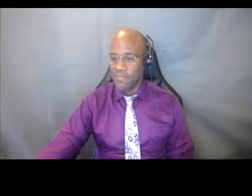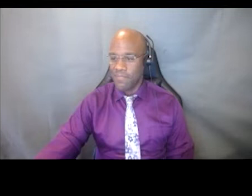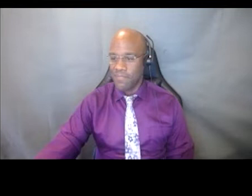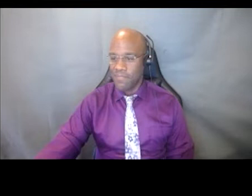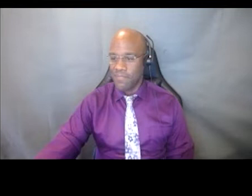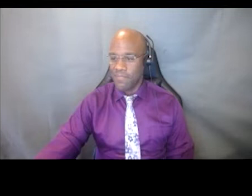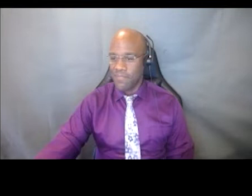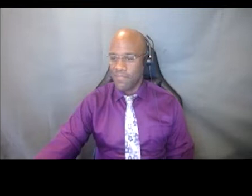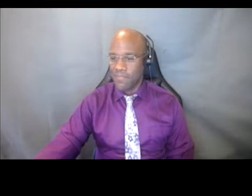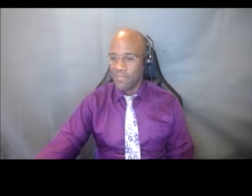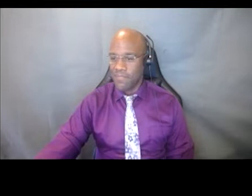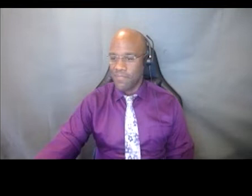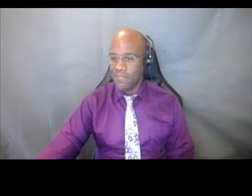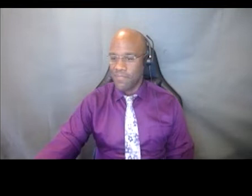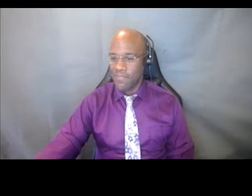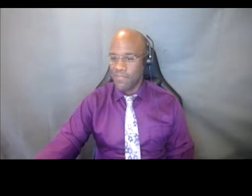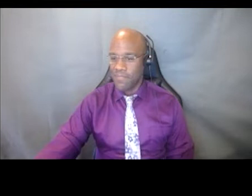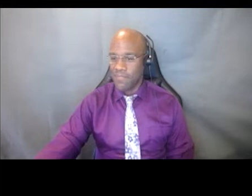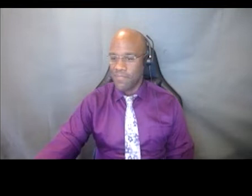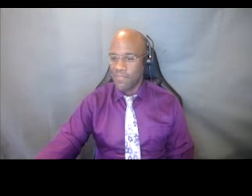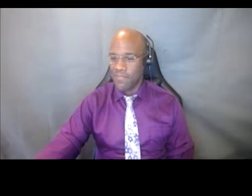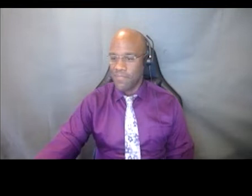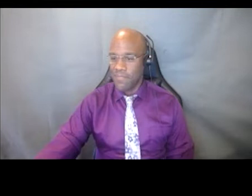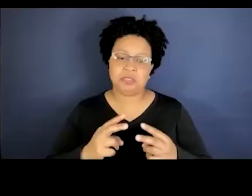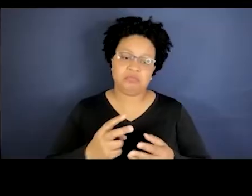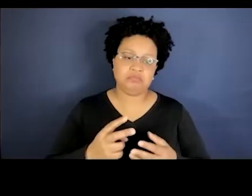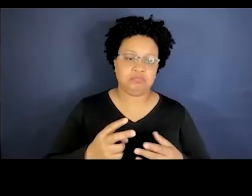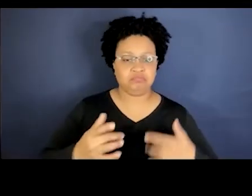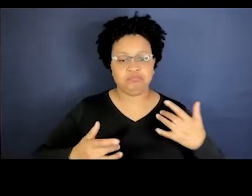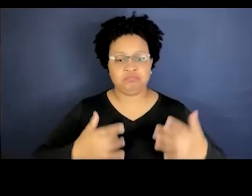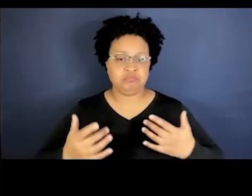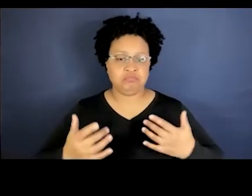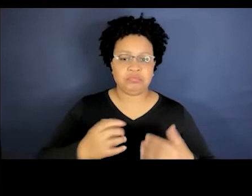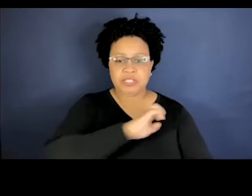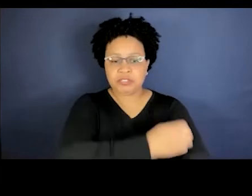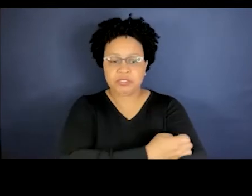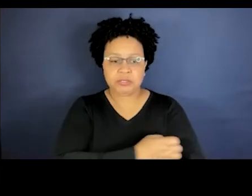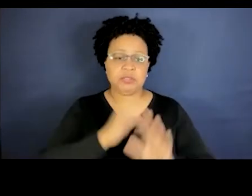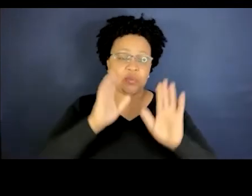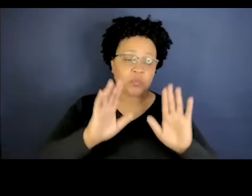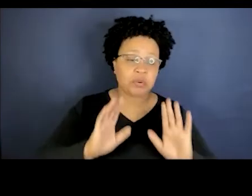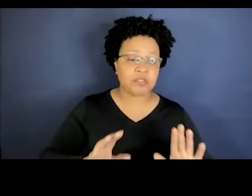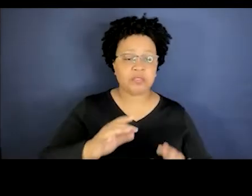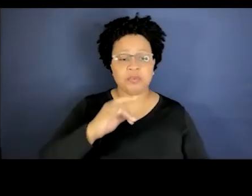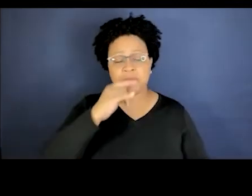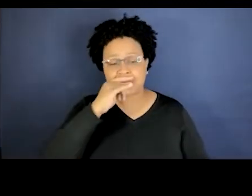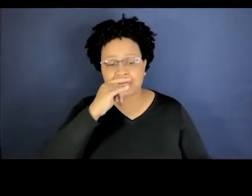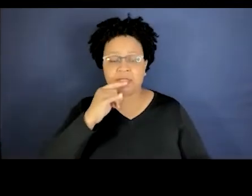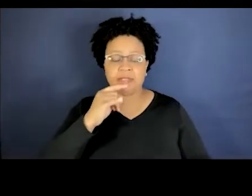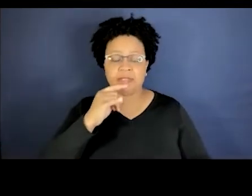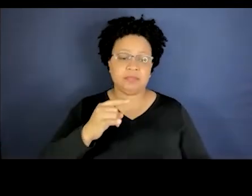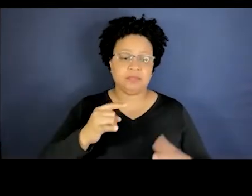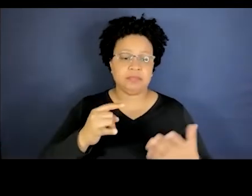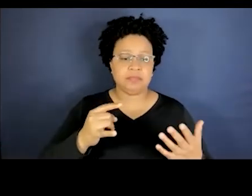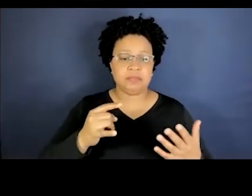end up surviving. She's a great kid. However, I don't know anything about